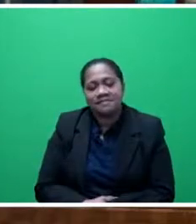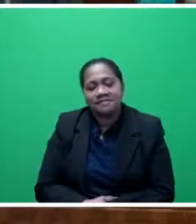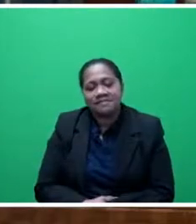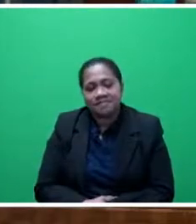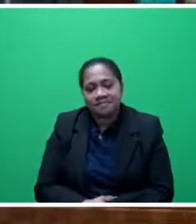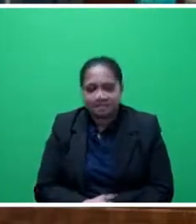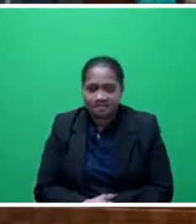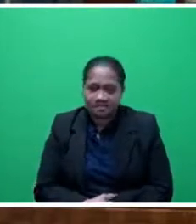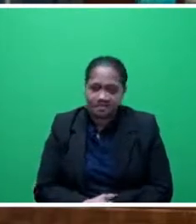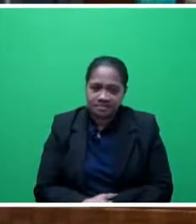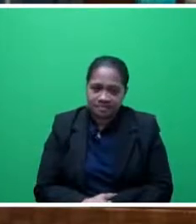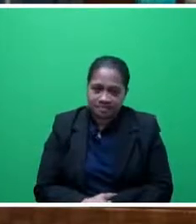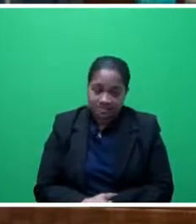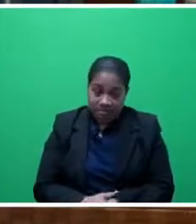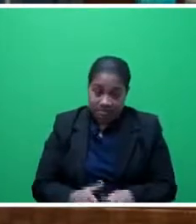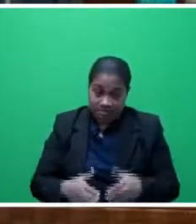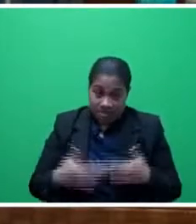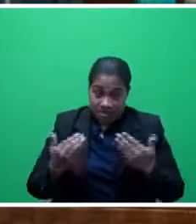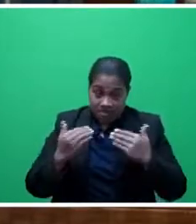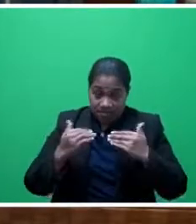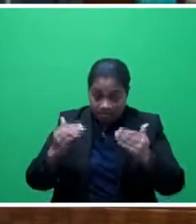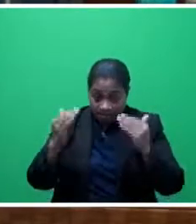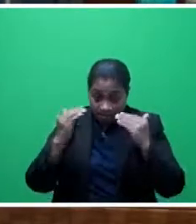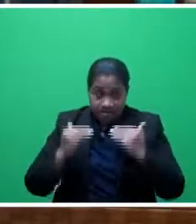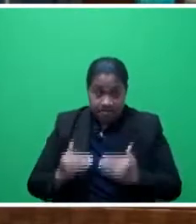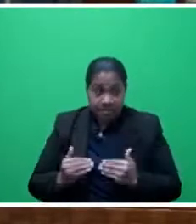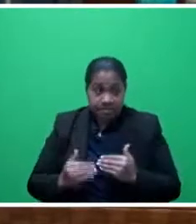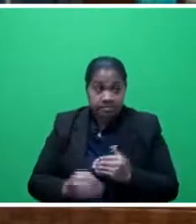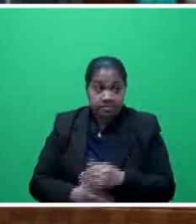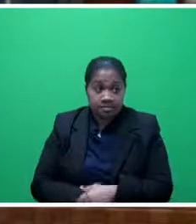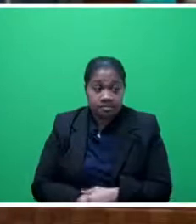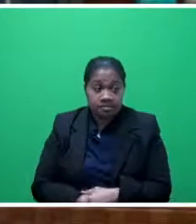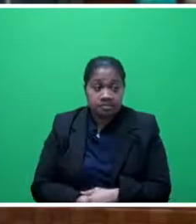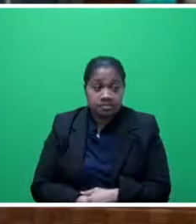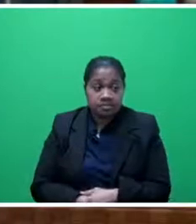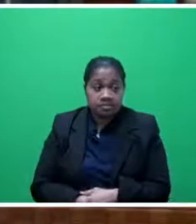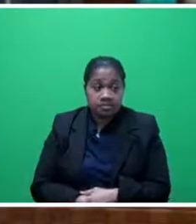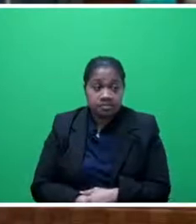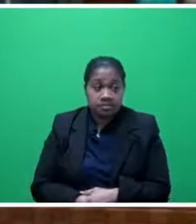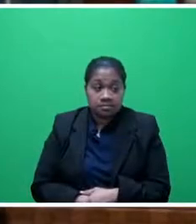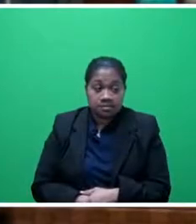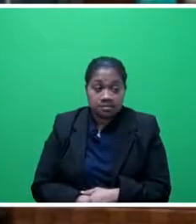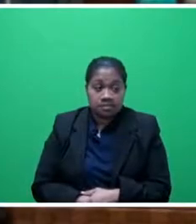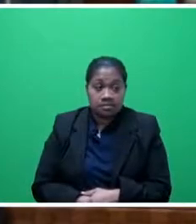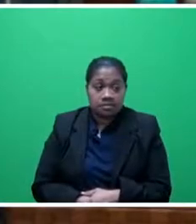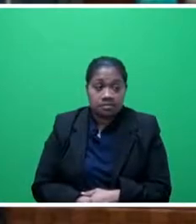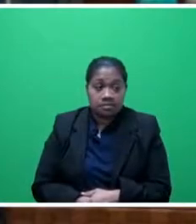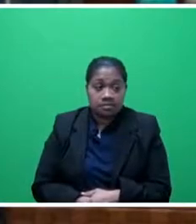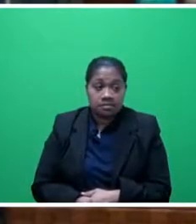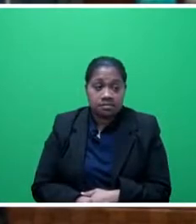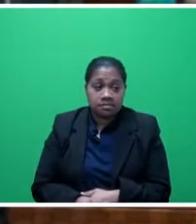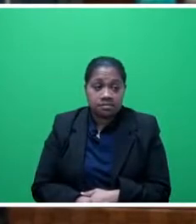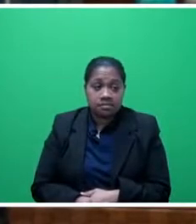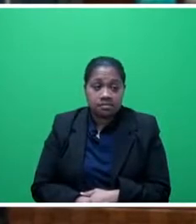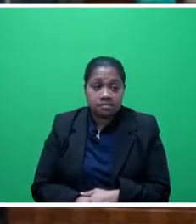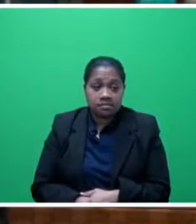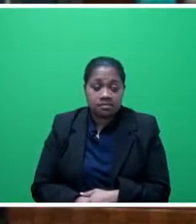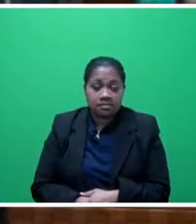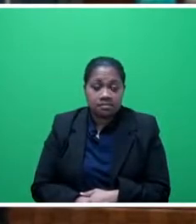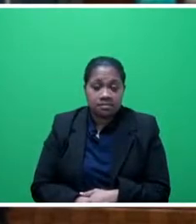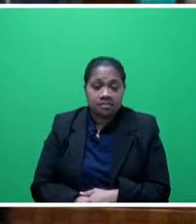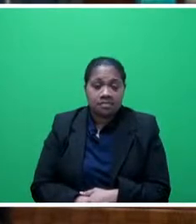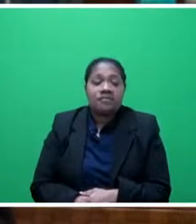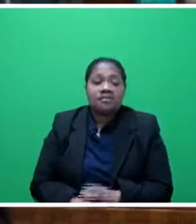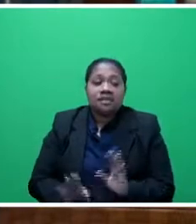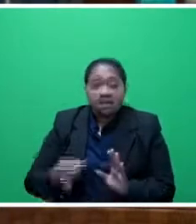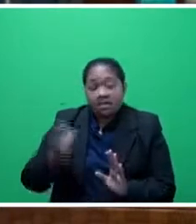Well, moving forward, Honorable Speaker. Honorable member, just stick to the consequential bills. Forget about the minister.